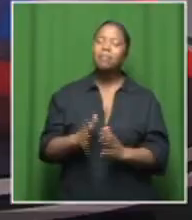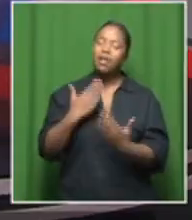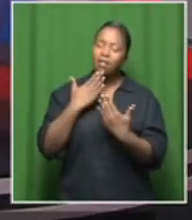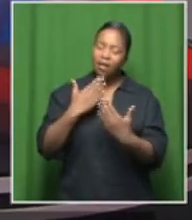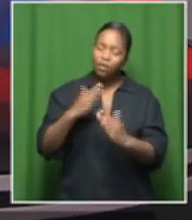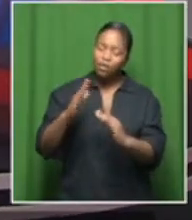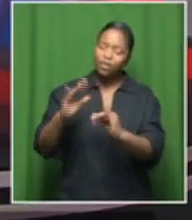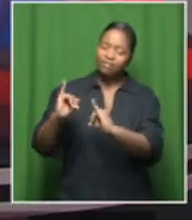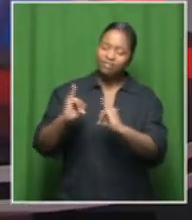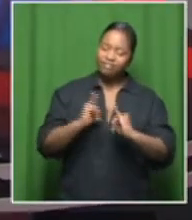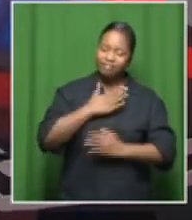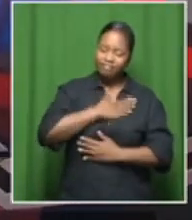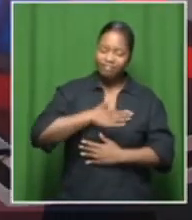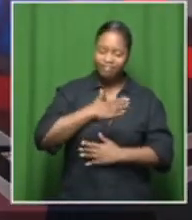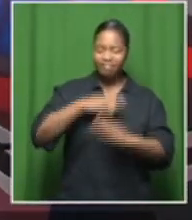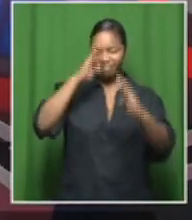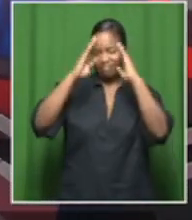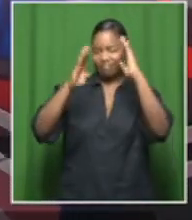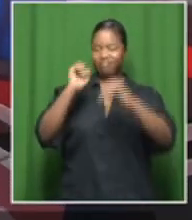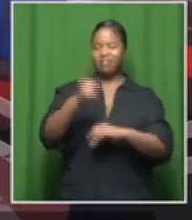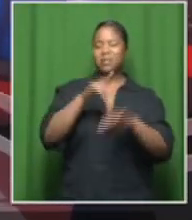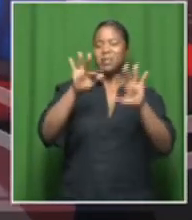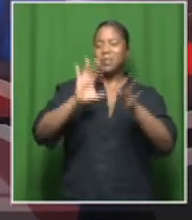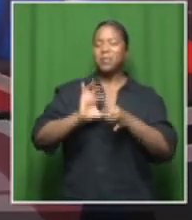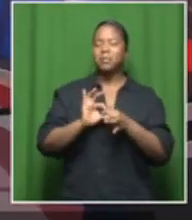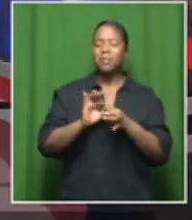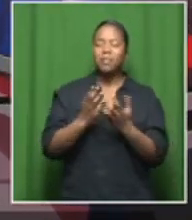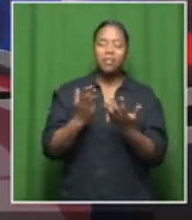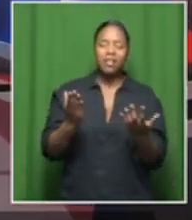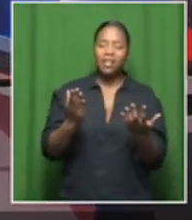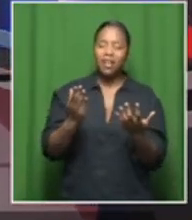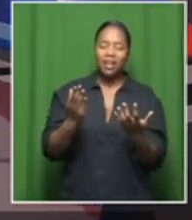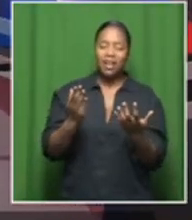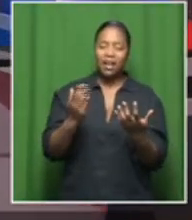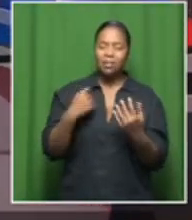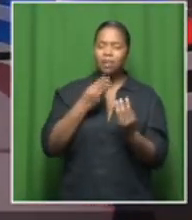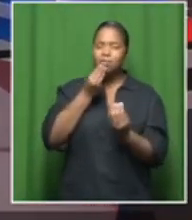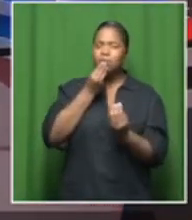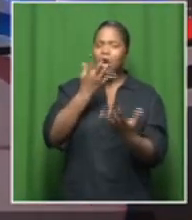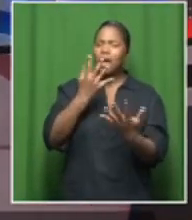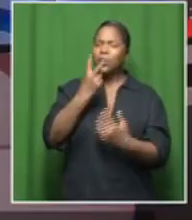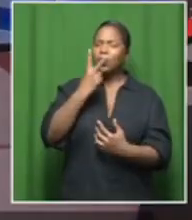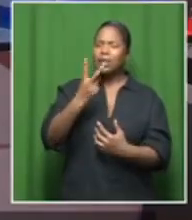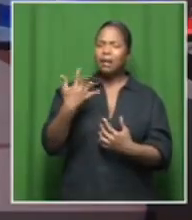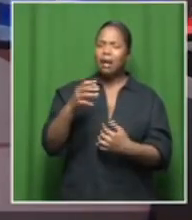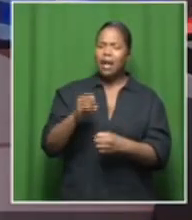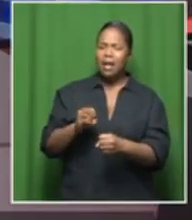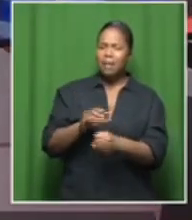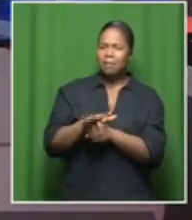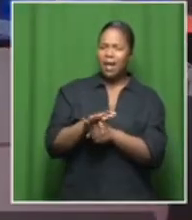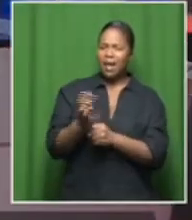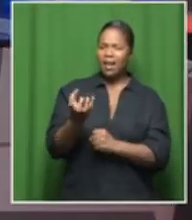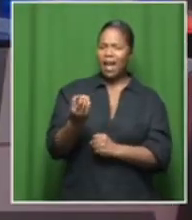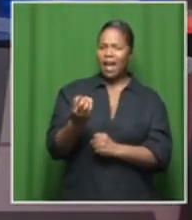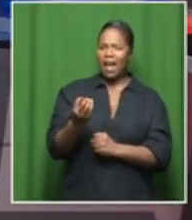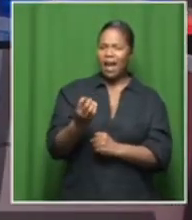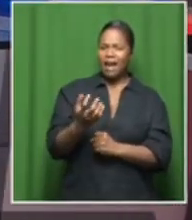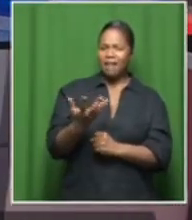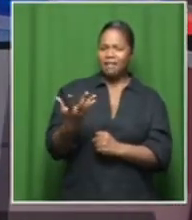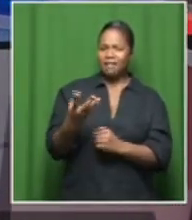I really appreciate it, and greetings to the viewers. I mean, it's amazing to see the impact that this is going to have for